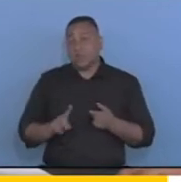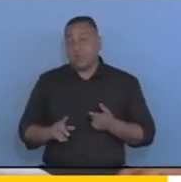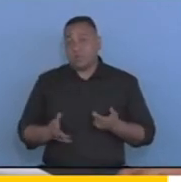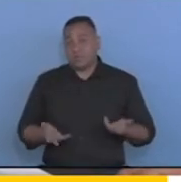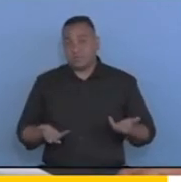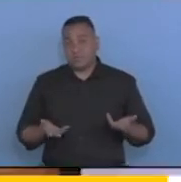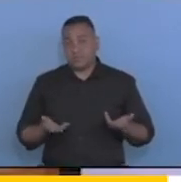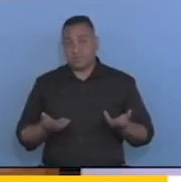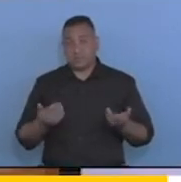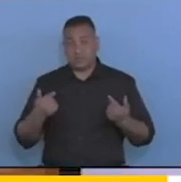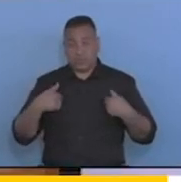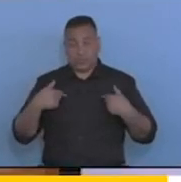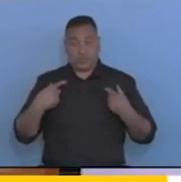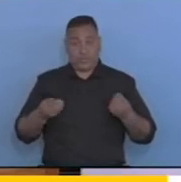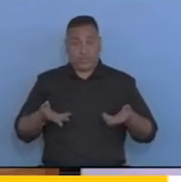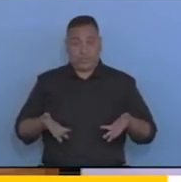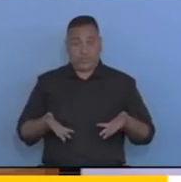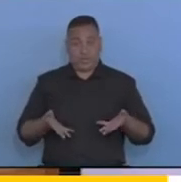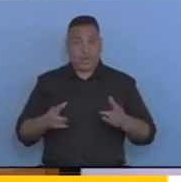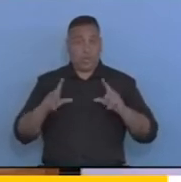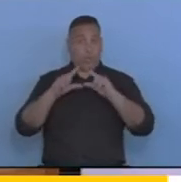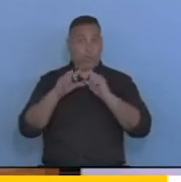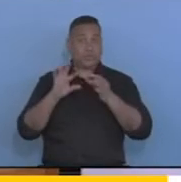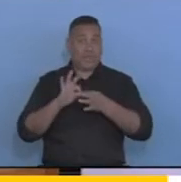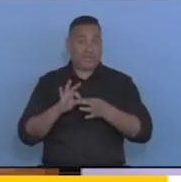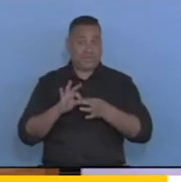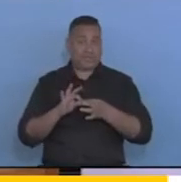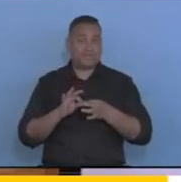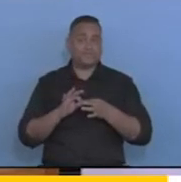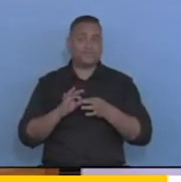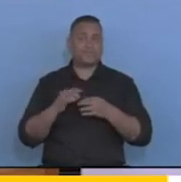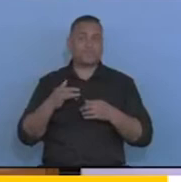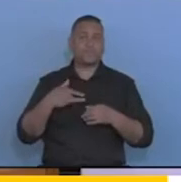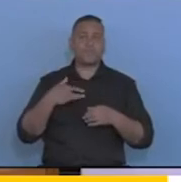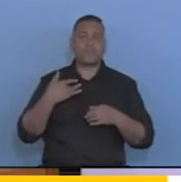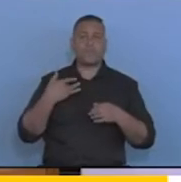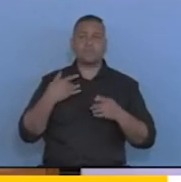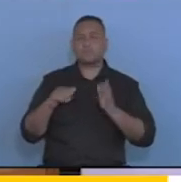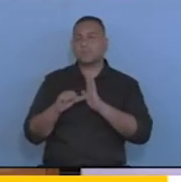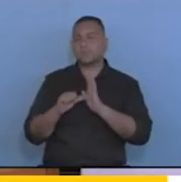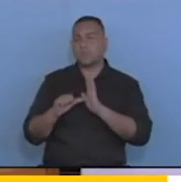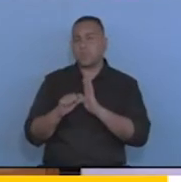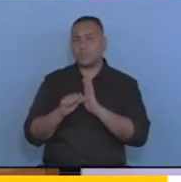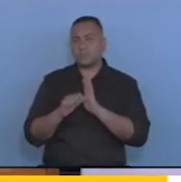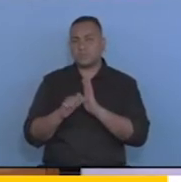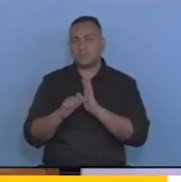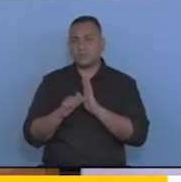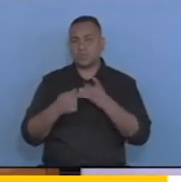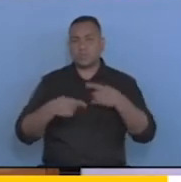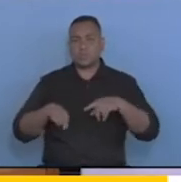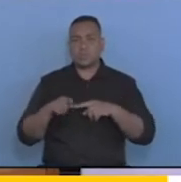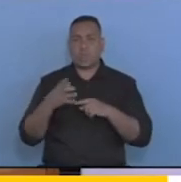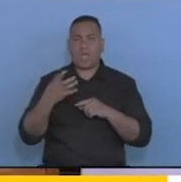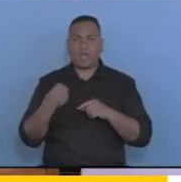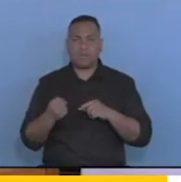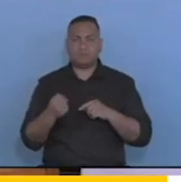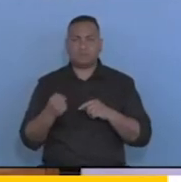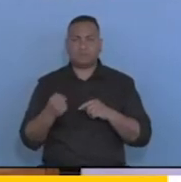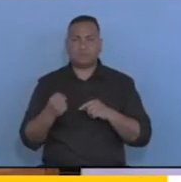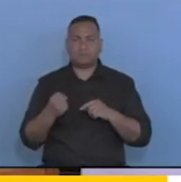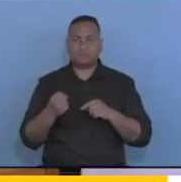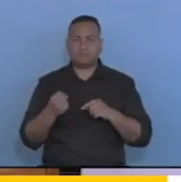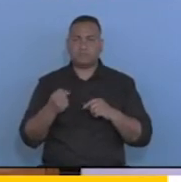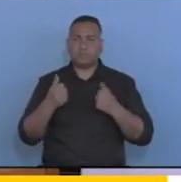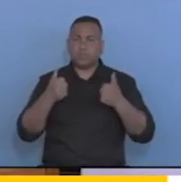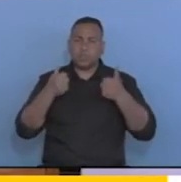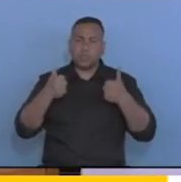we do here at Northlink, I just feel it's important that we have such nice driven students, and we have good teamwork that at the